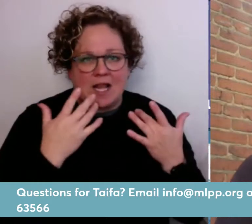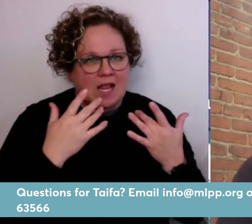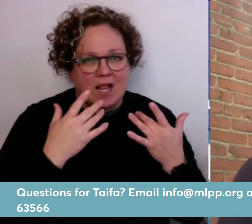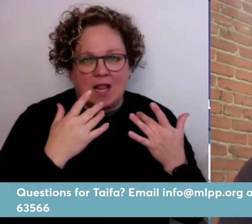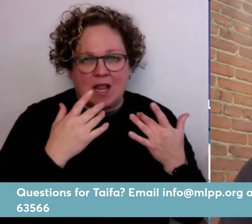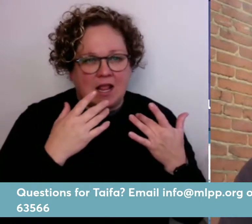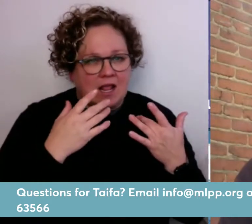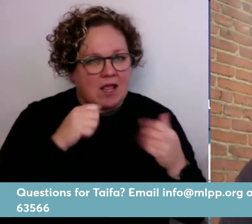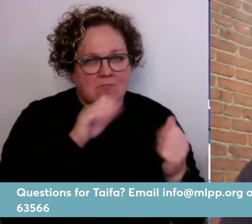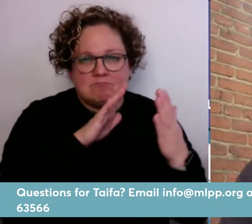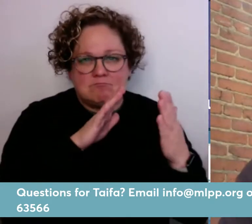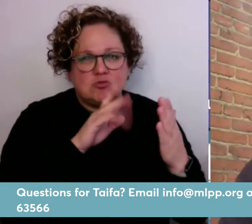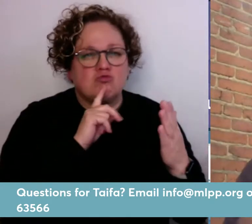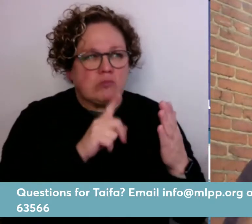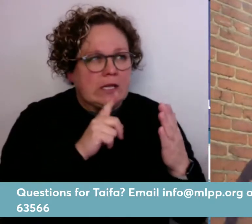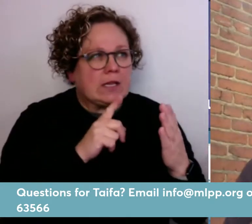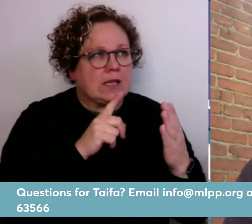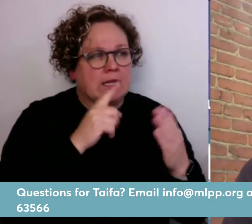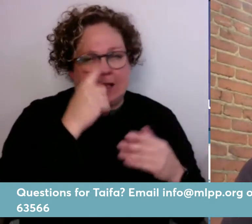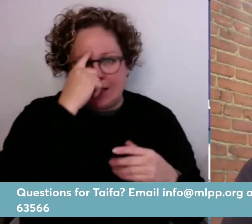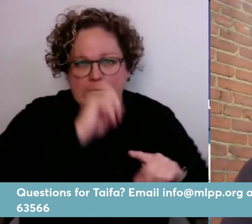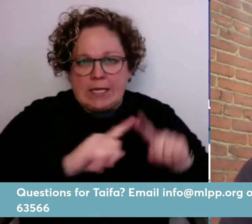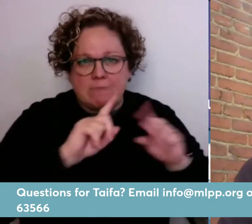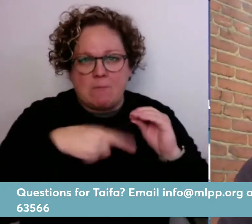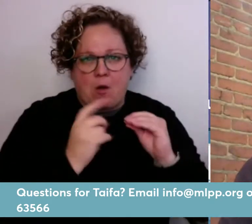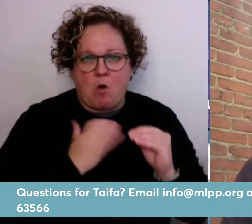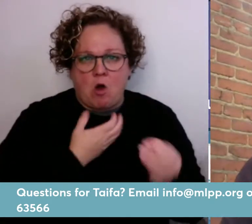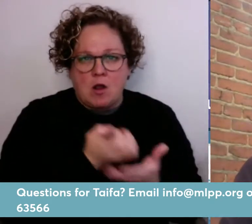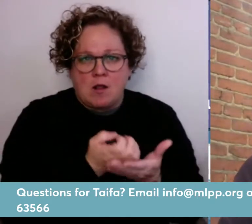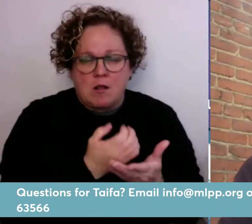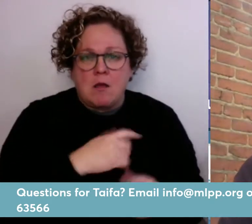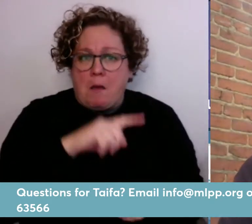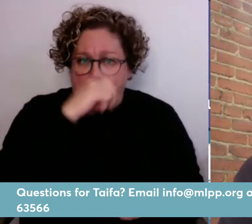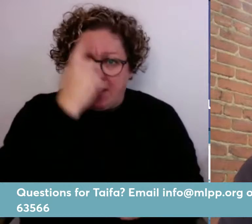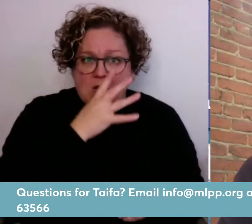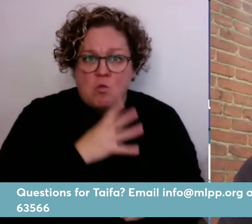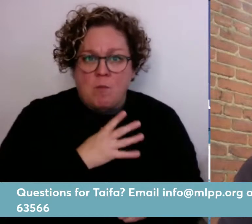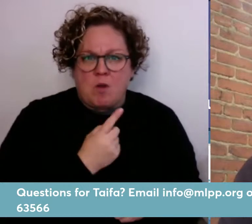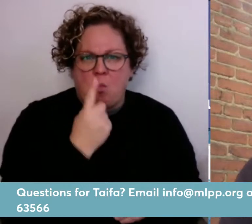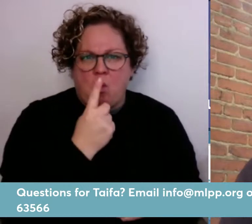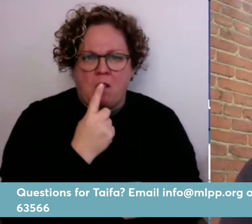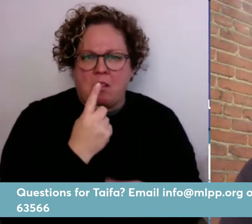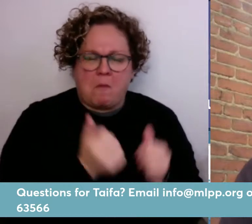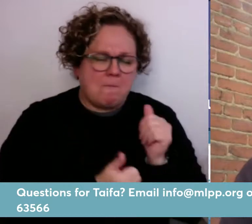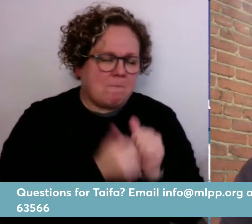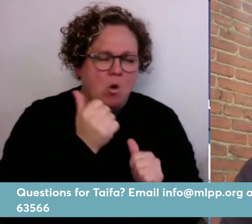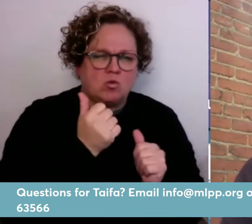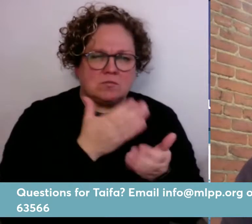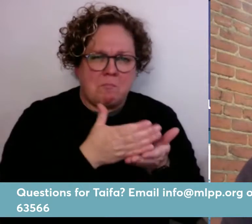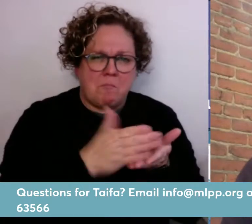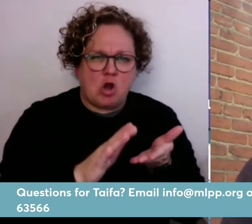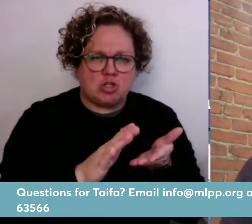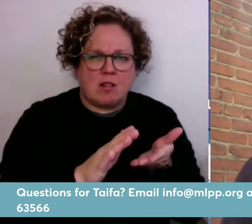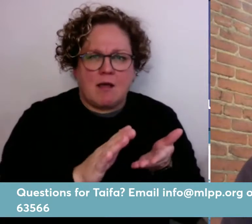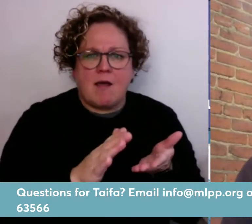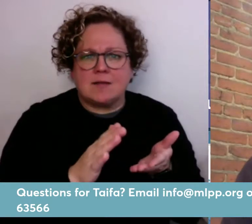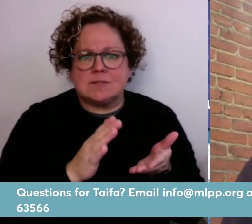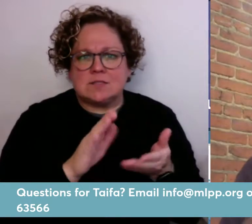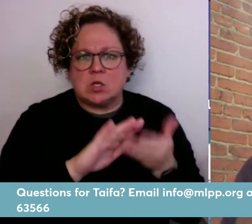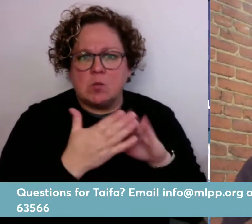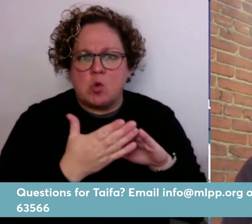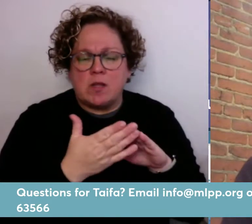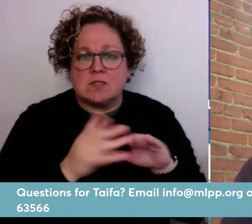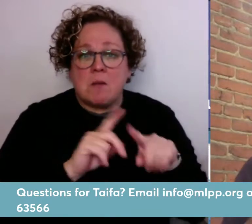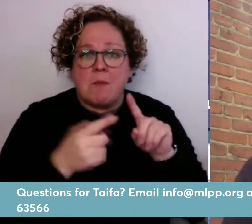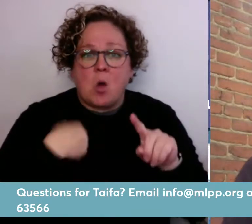reimagine our economy. Black women have been among the most marginalized, and yet we continually see them